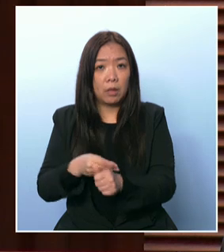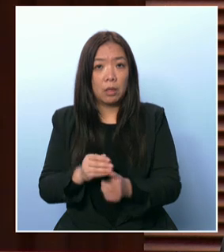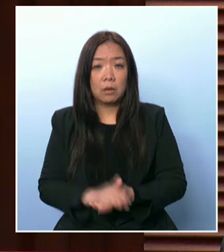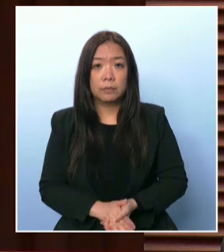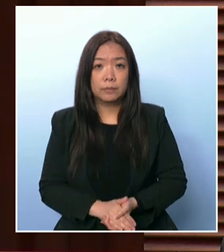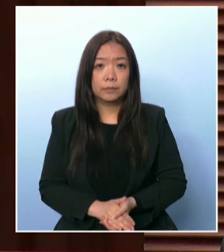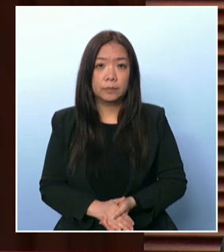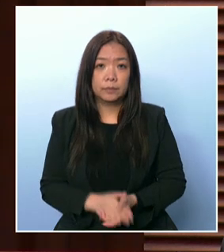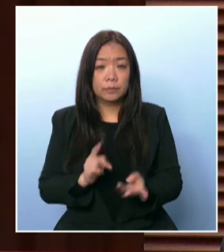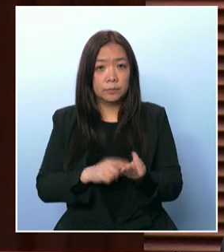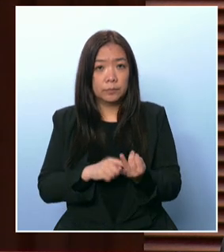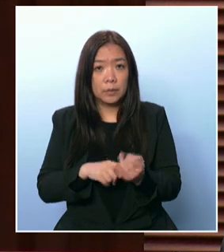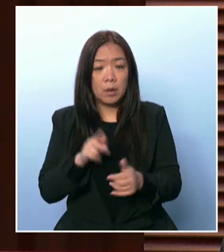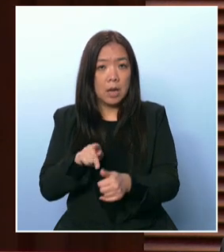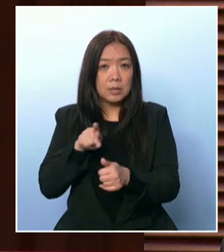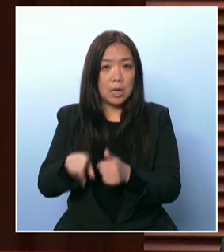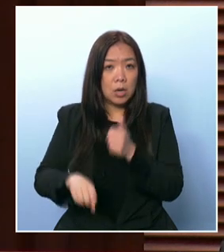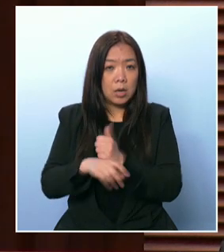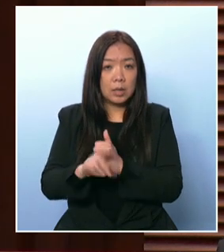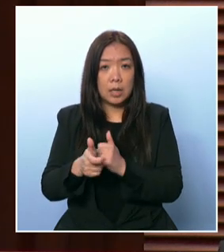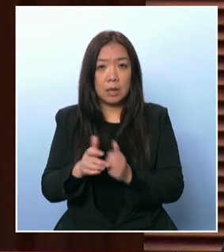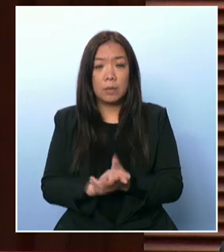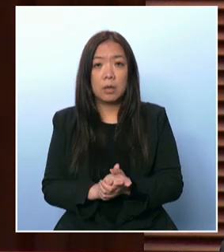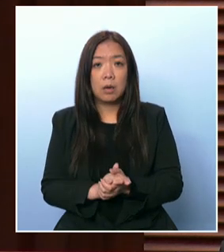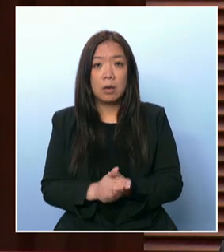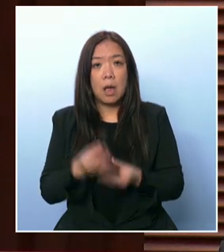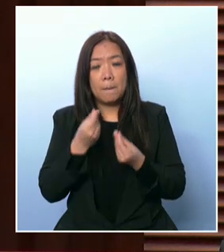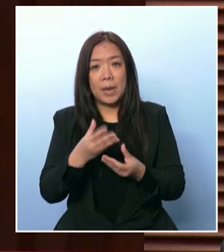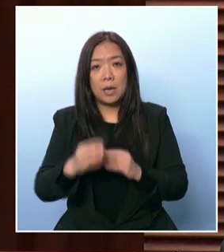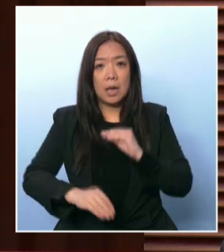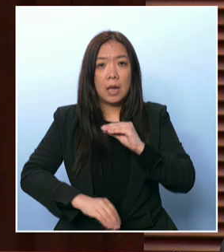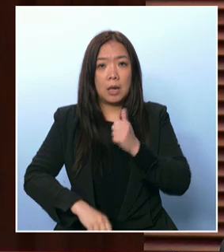Now, in terms of development of Chinese medicine standard and training,